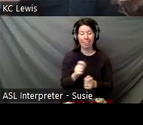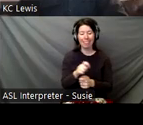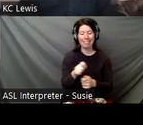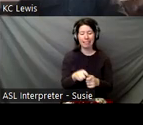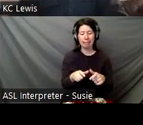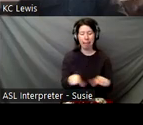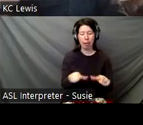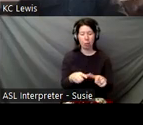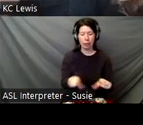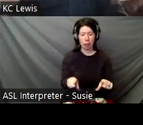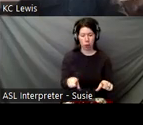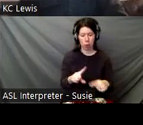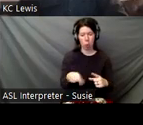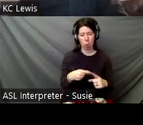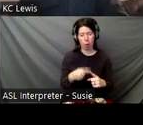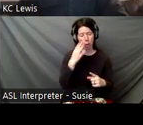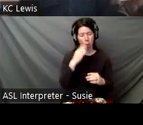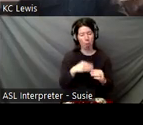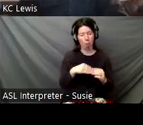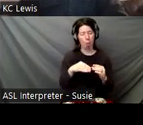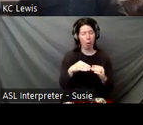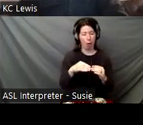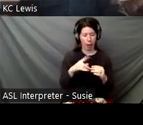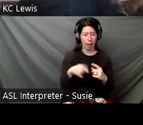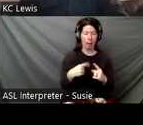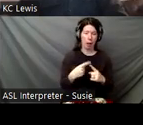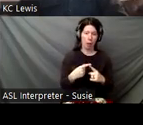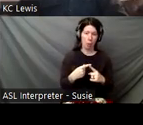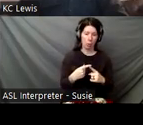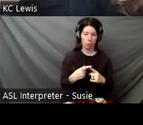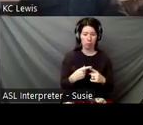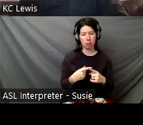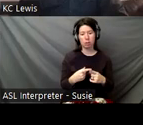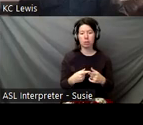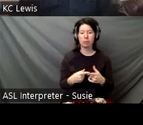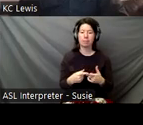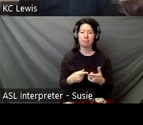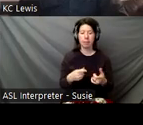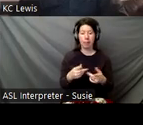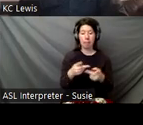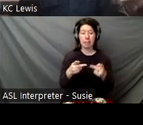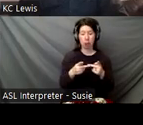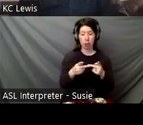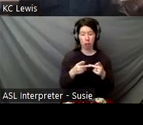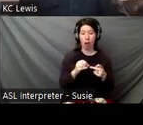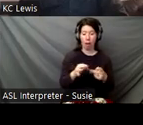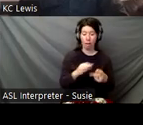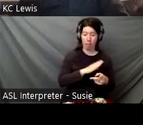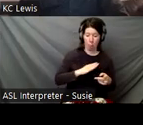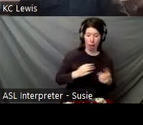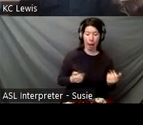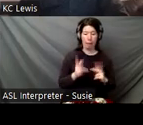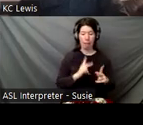language once we know a little bit more about the composition of the board, how many people are going to be on it,